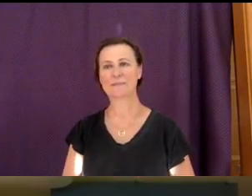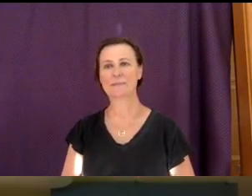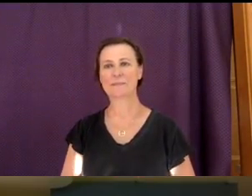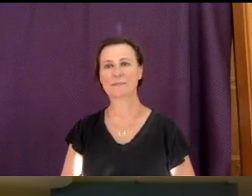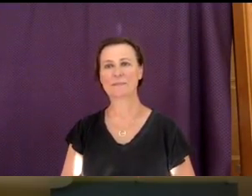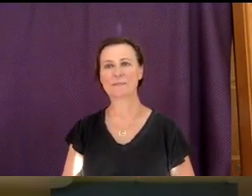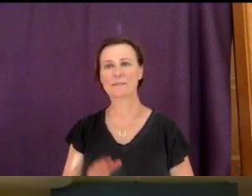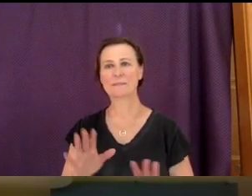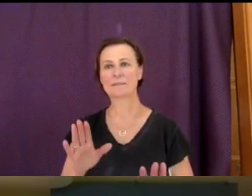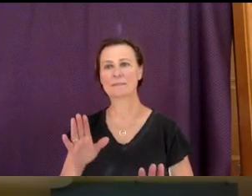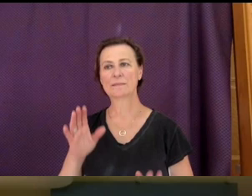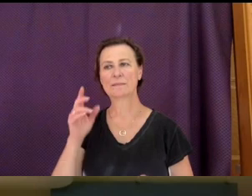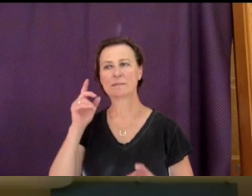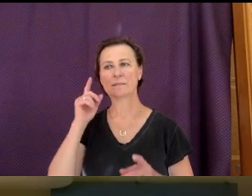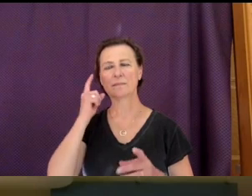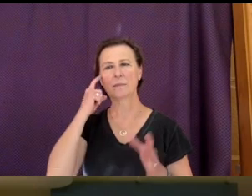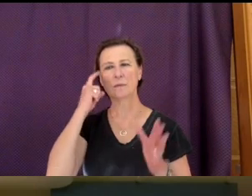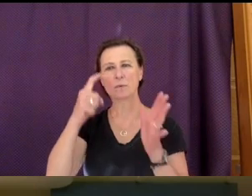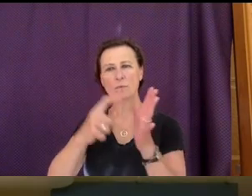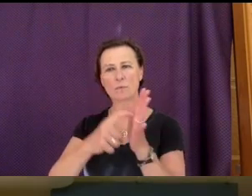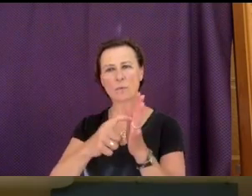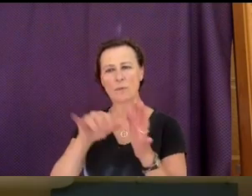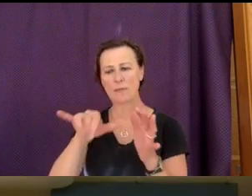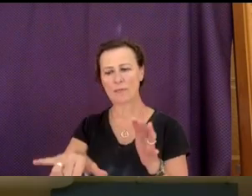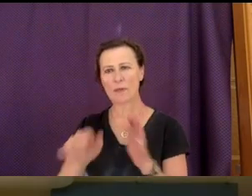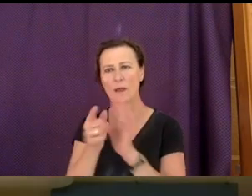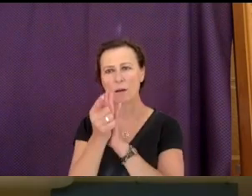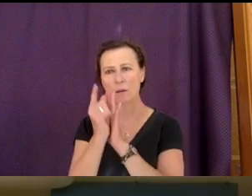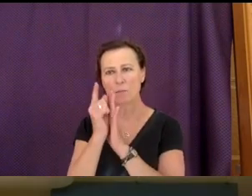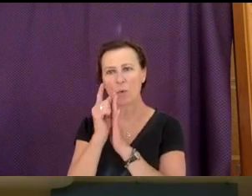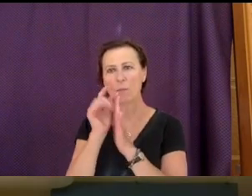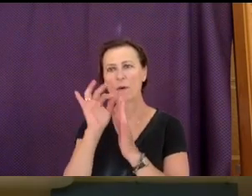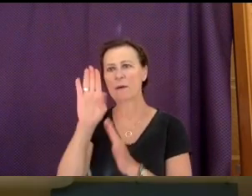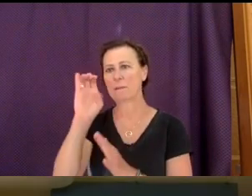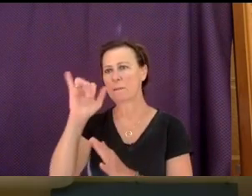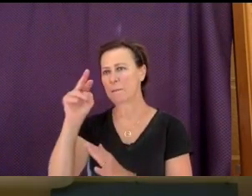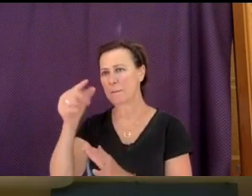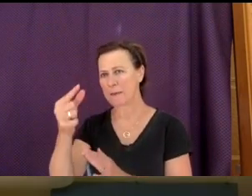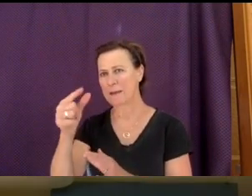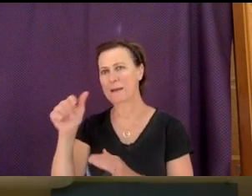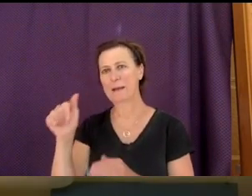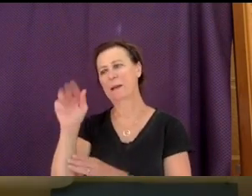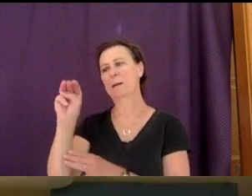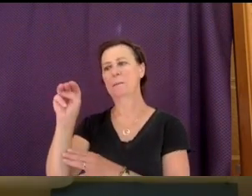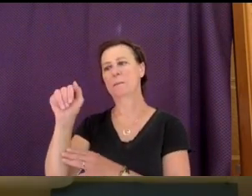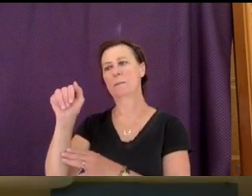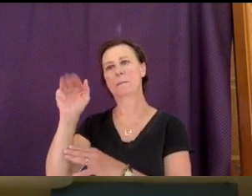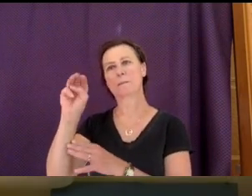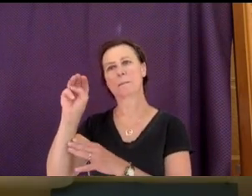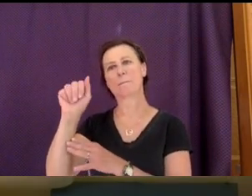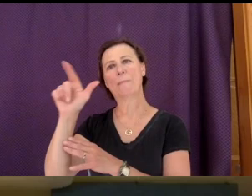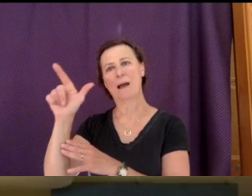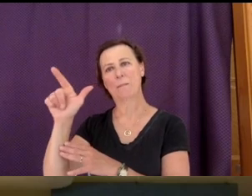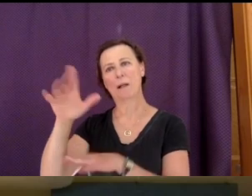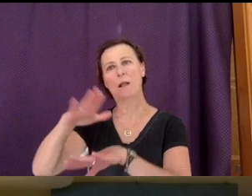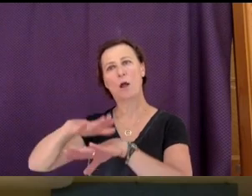Bear witness to this moment of being a sentient mammal on planet Earth.